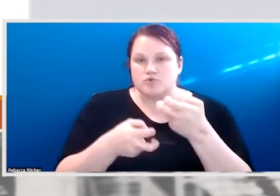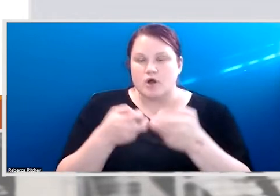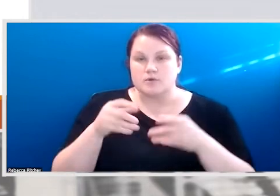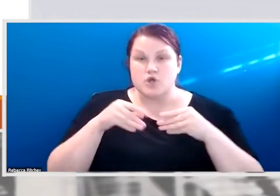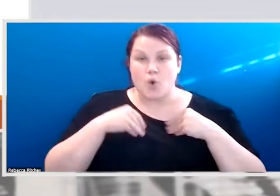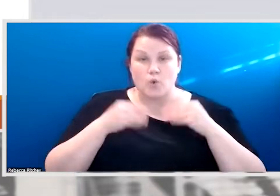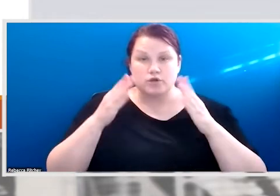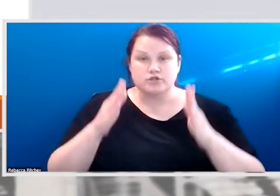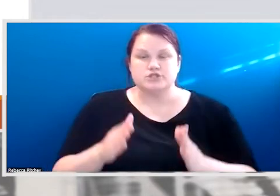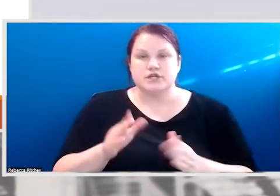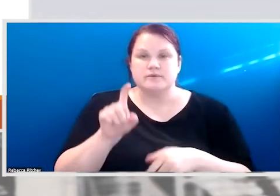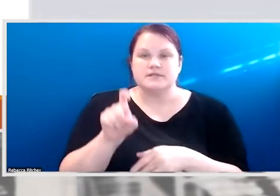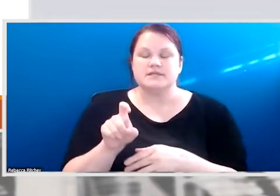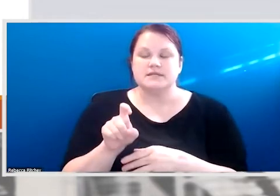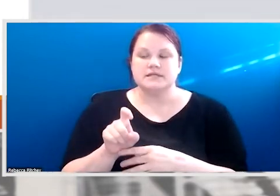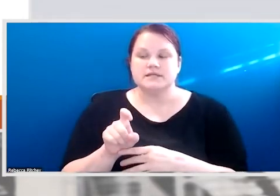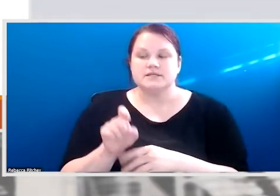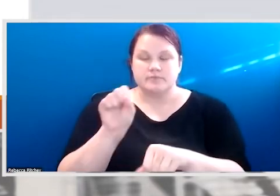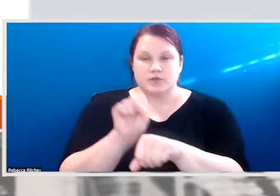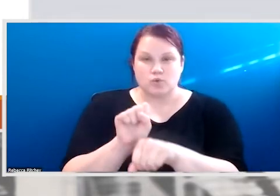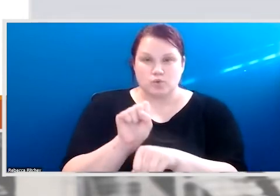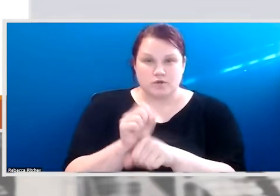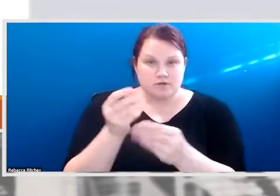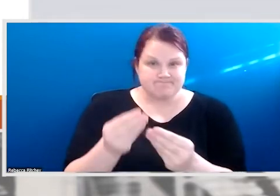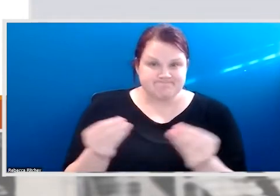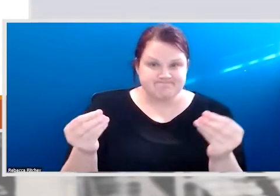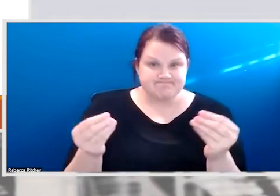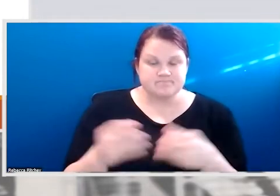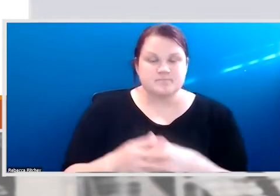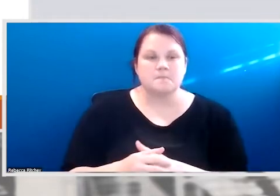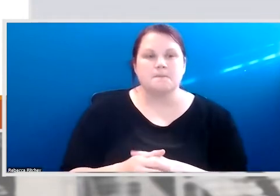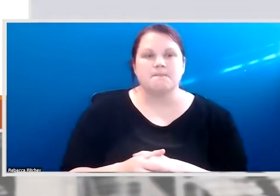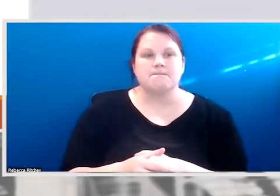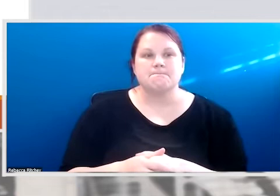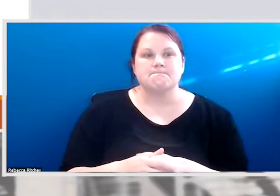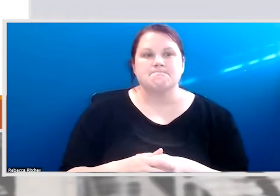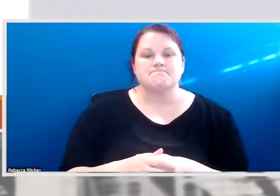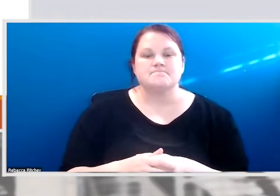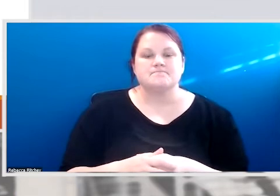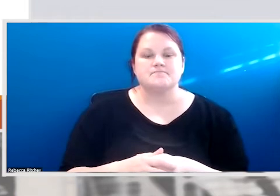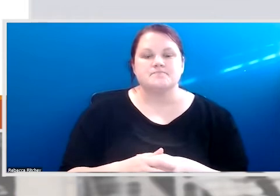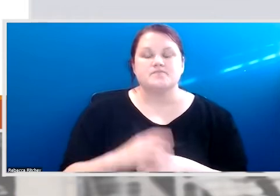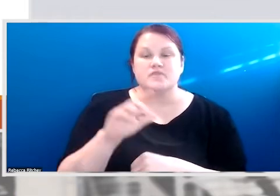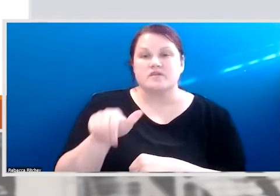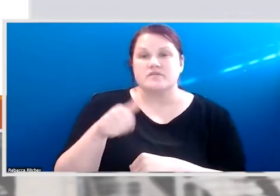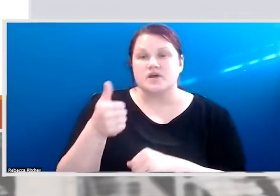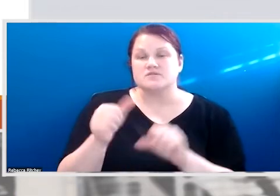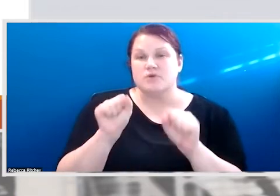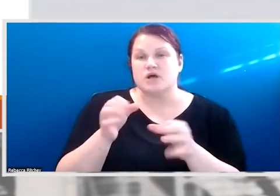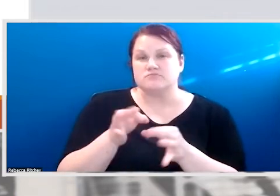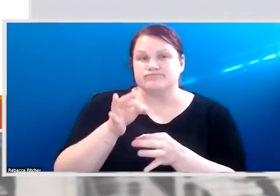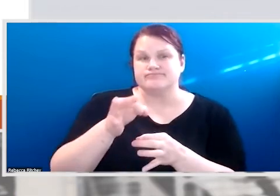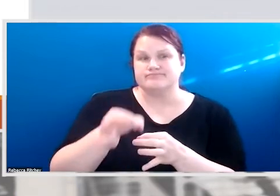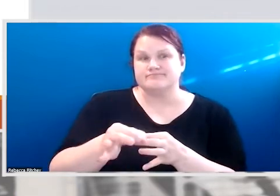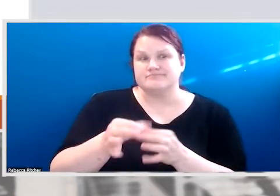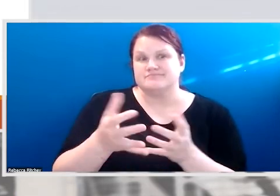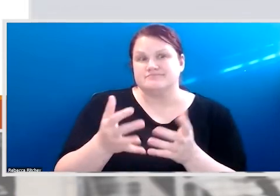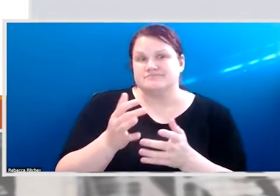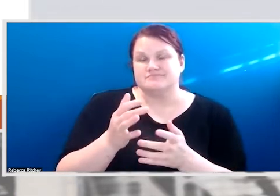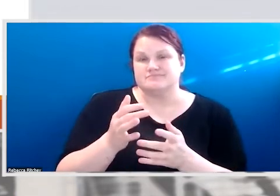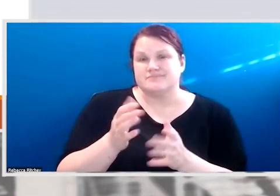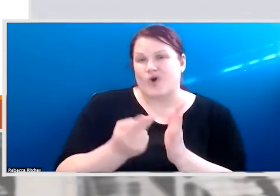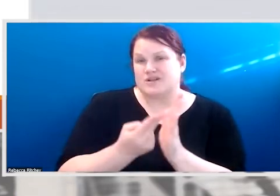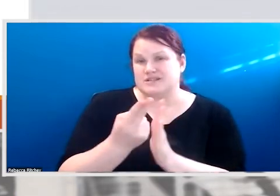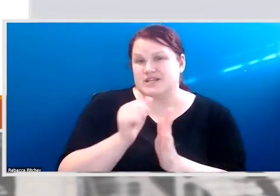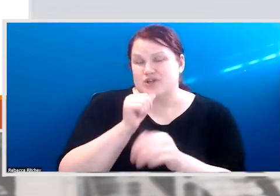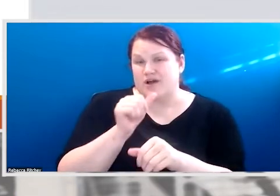that have to be worked out. And then if the other cause for delay is that we just, quite frankly, we didn't do enough